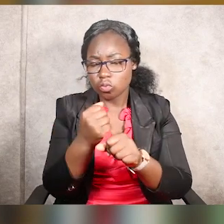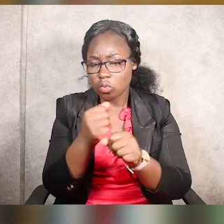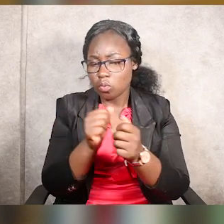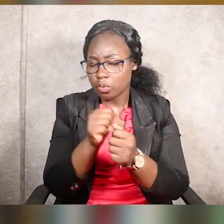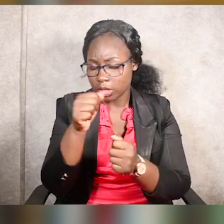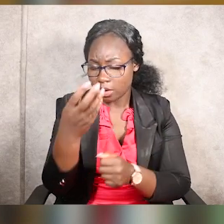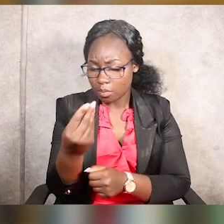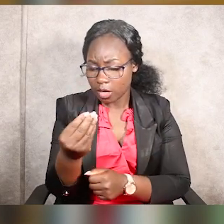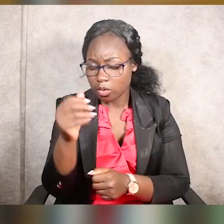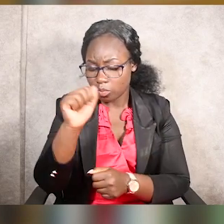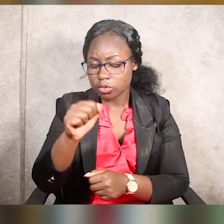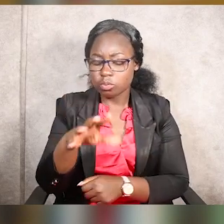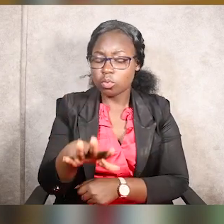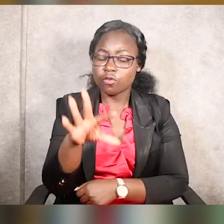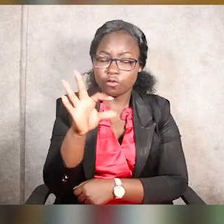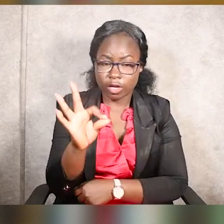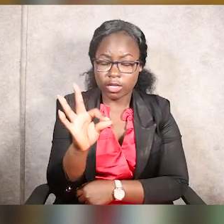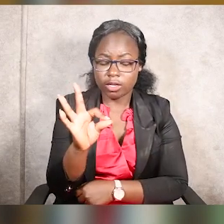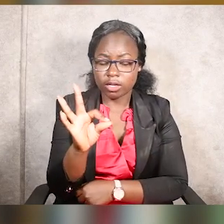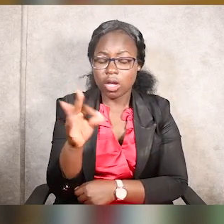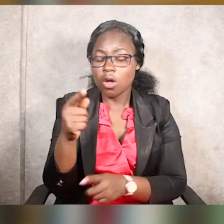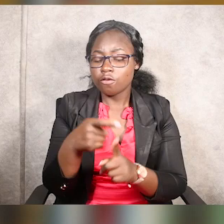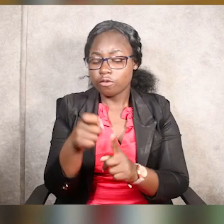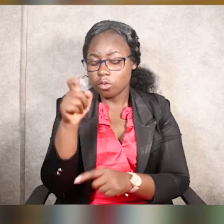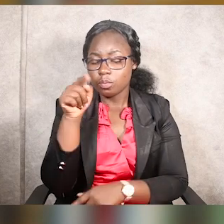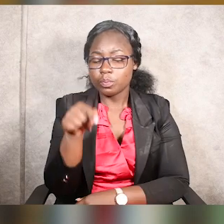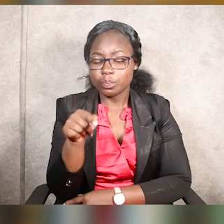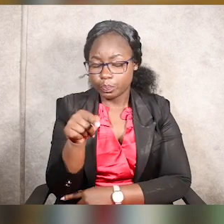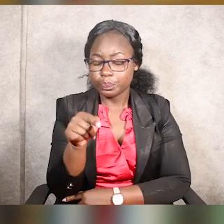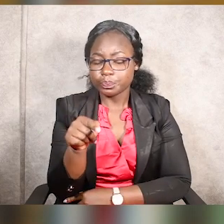to get from these